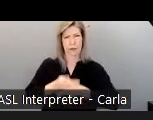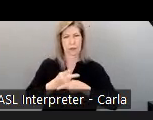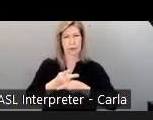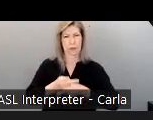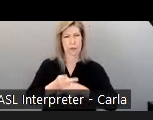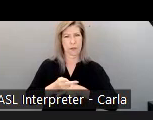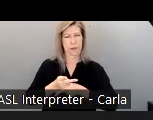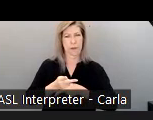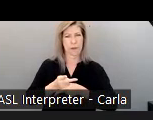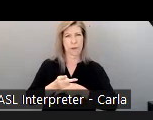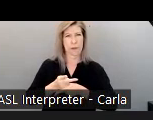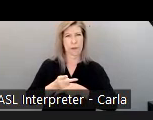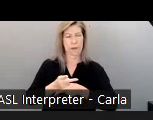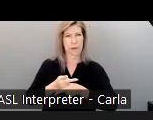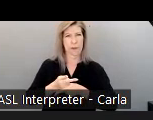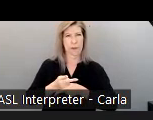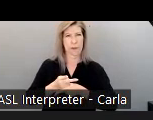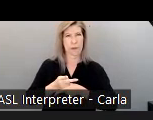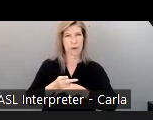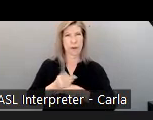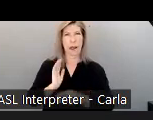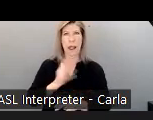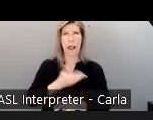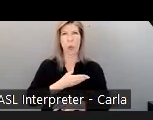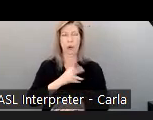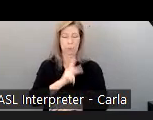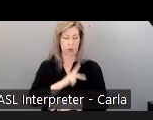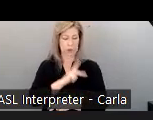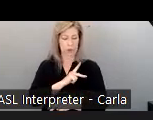What is our personal history with worthiness?